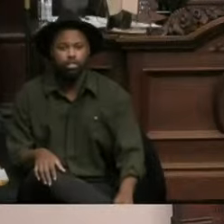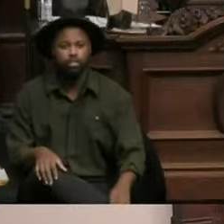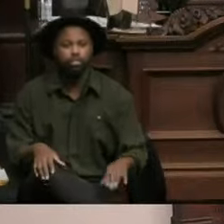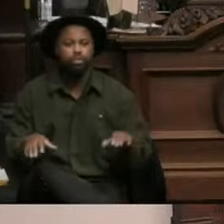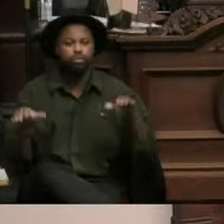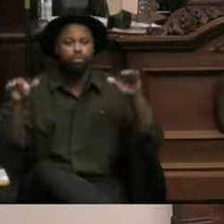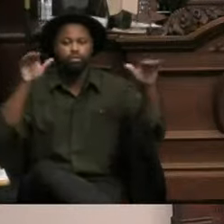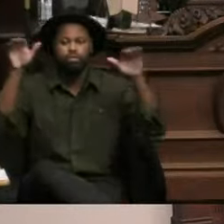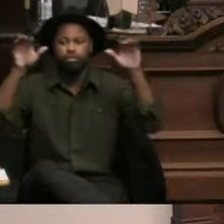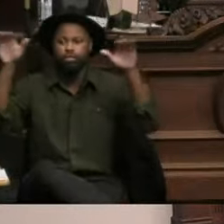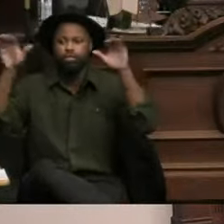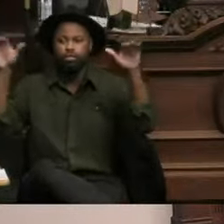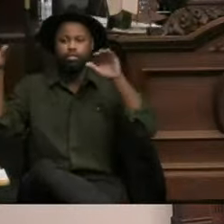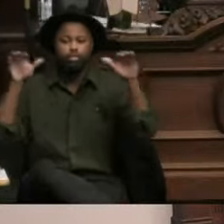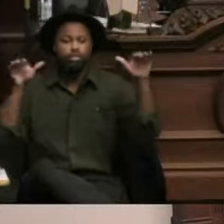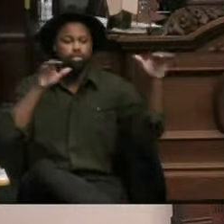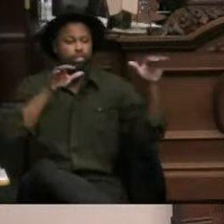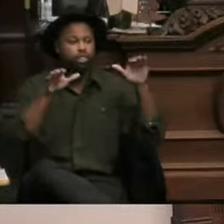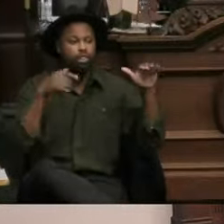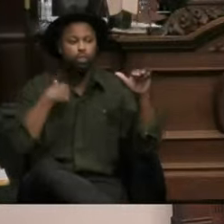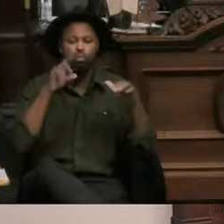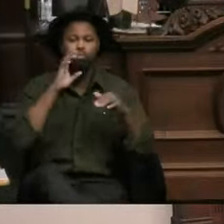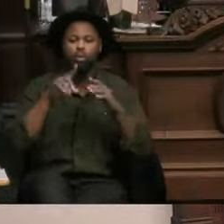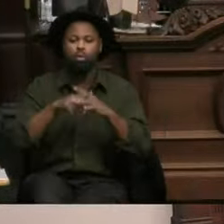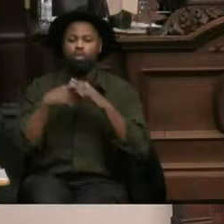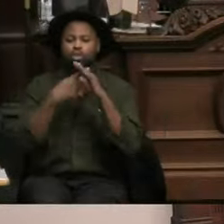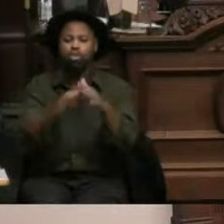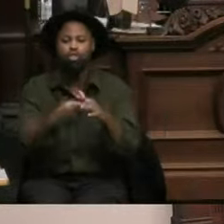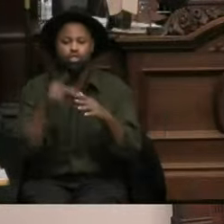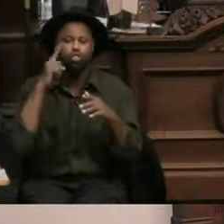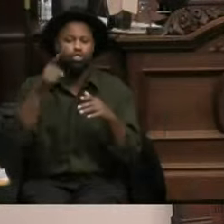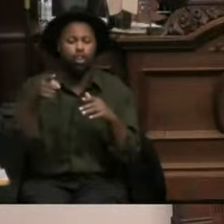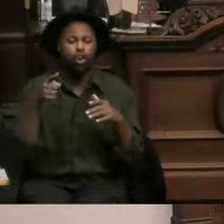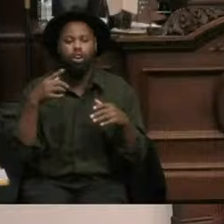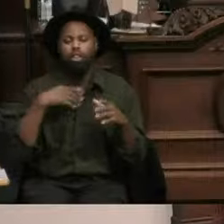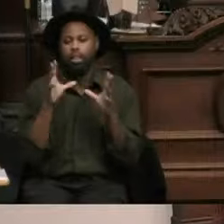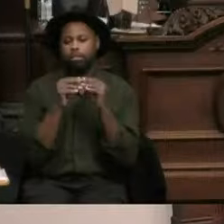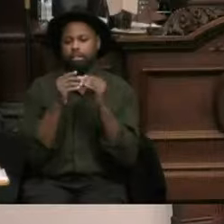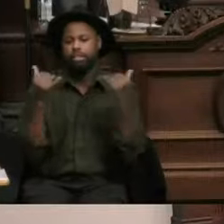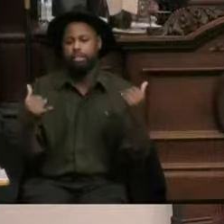Ladies and gentlemen, we are getting ready to start the council meeting.